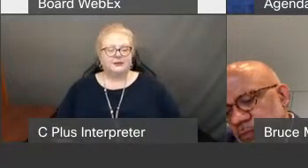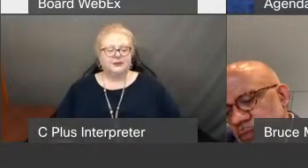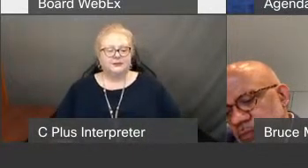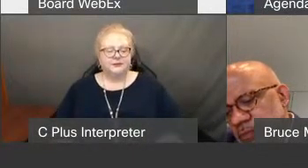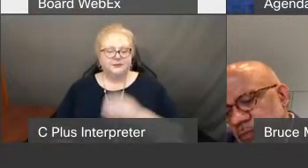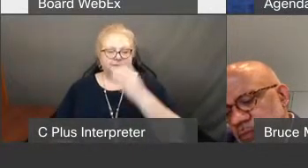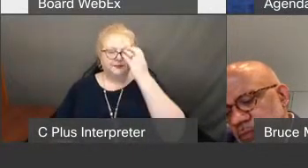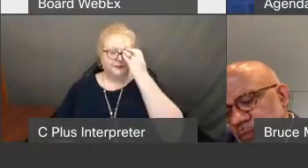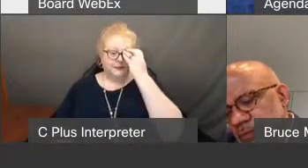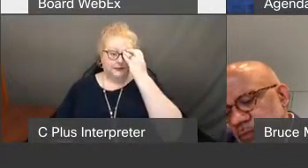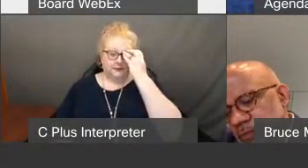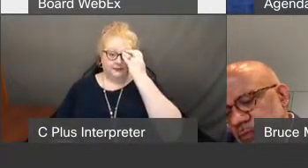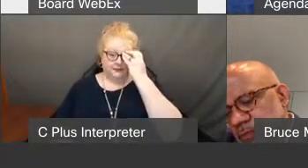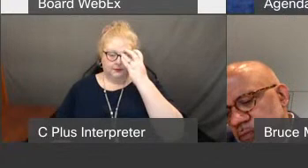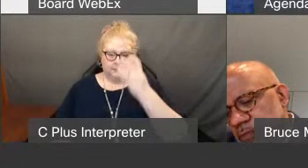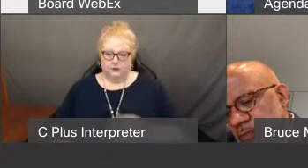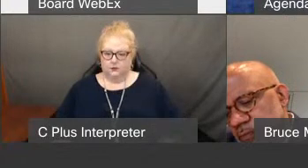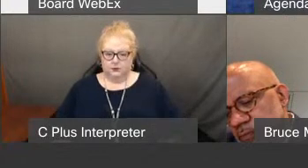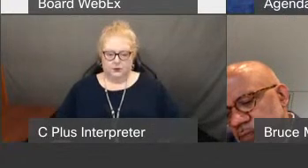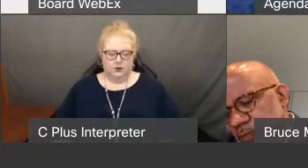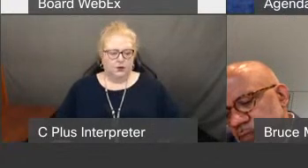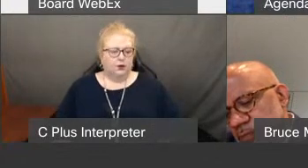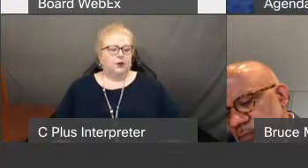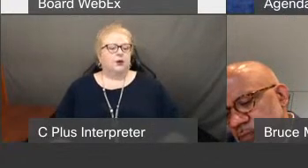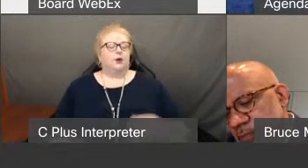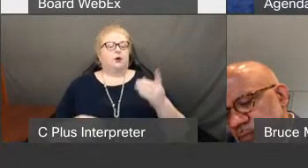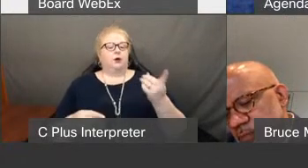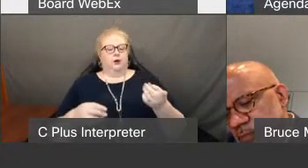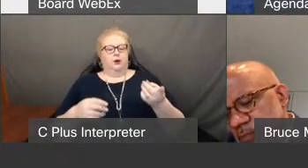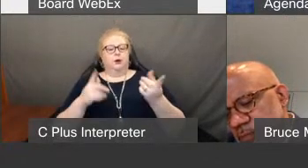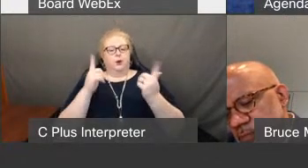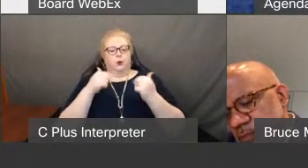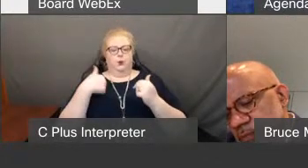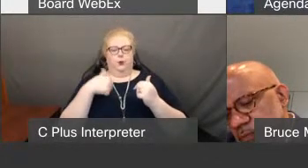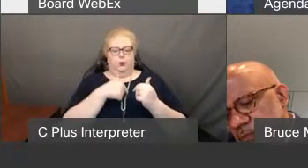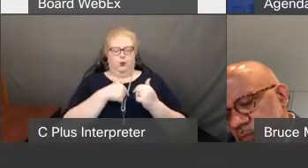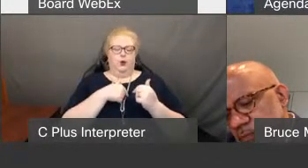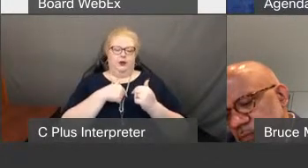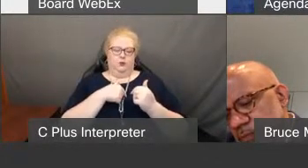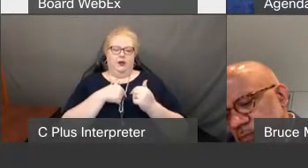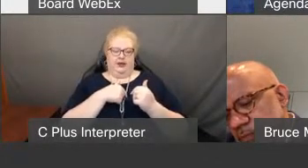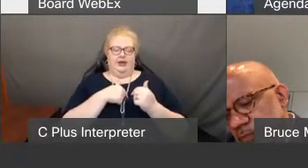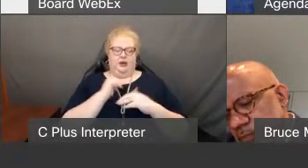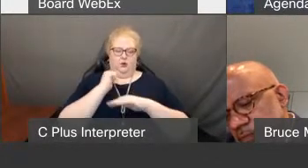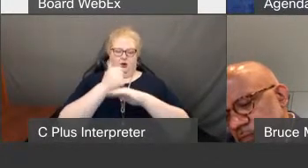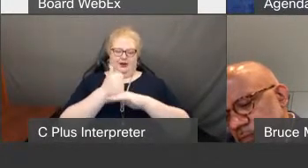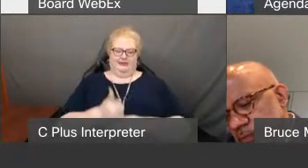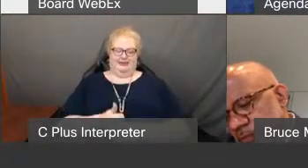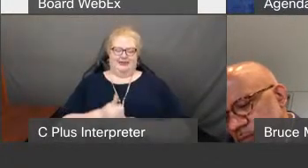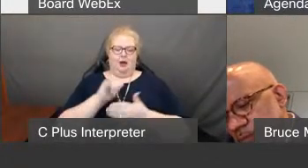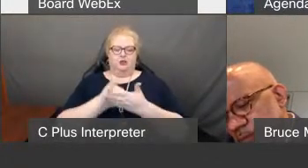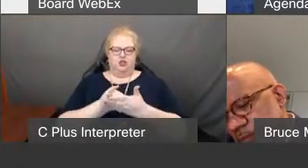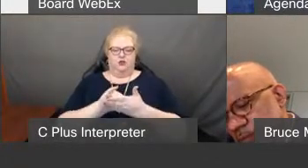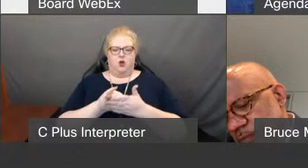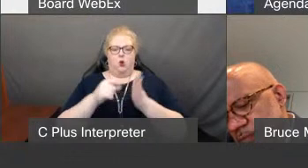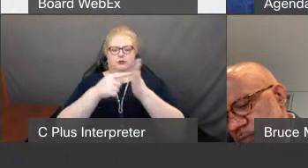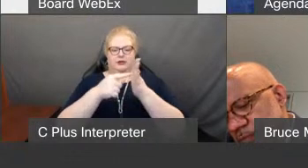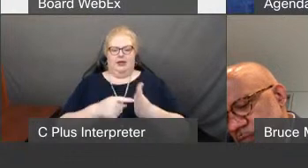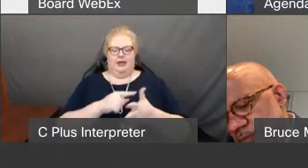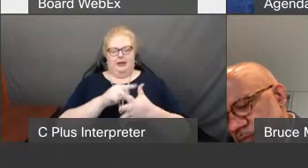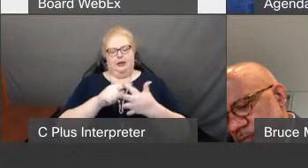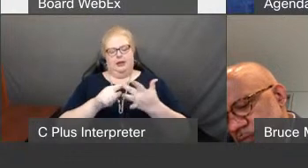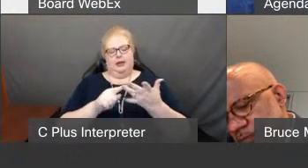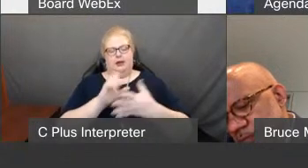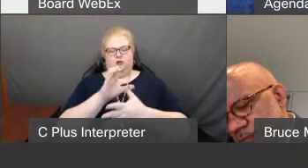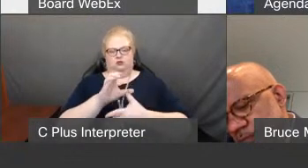on what. When we were, Director Richardson, when we were establishing the list of indicators that we're using, that group helped